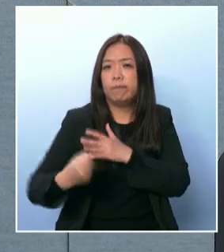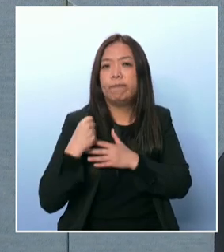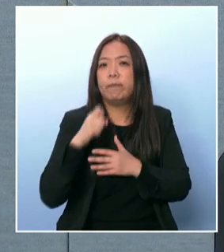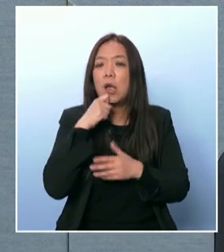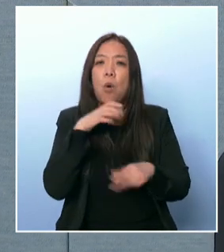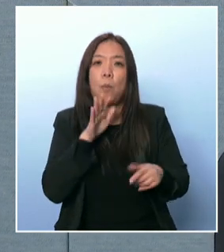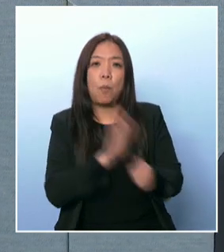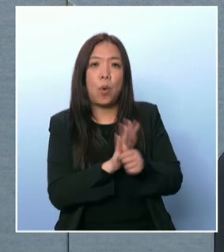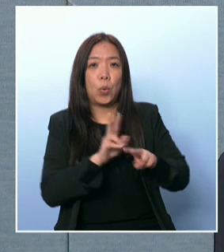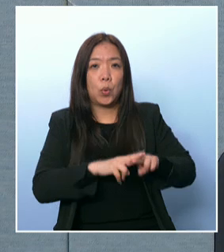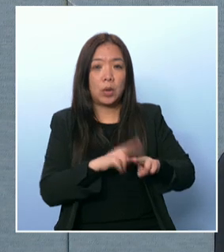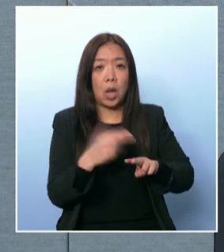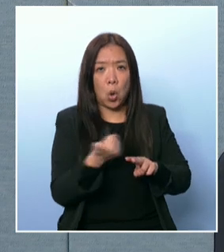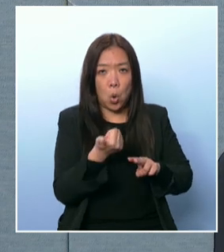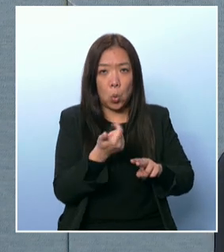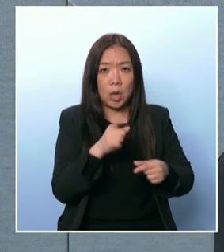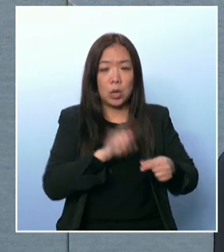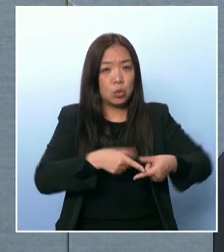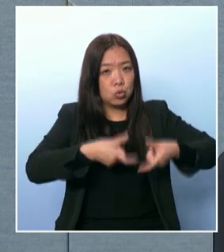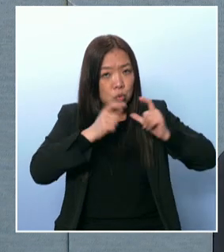therapist is inexperienced.